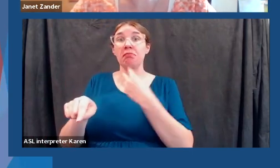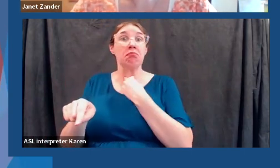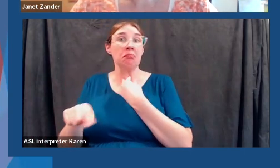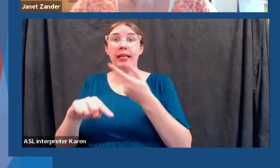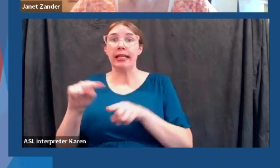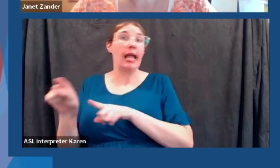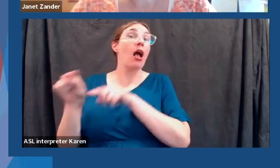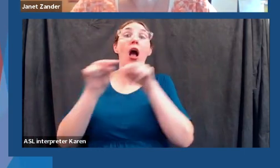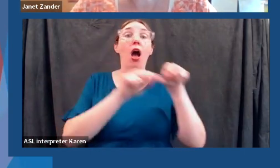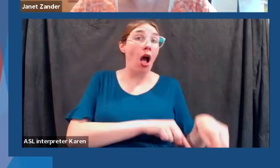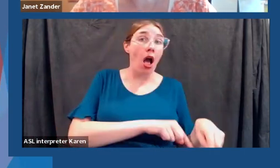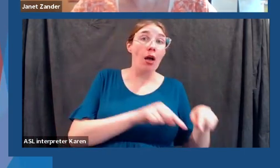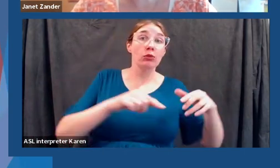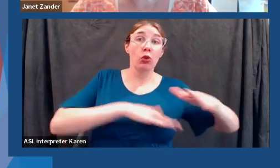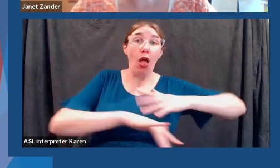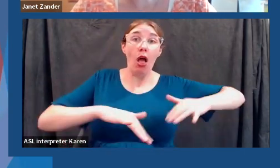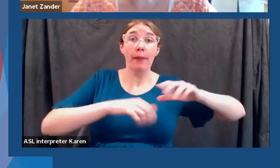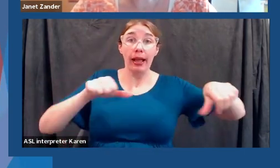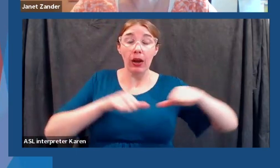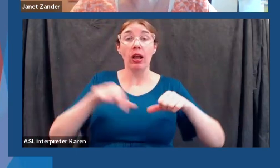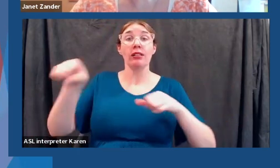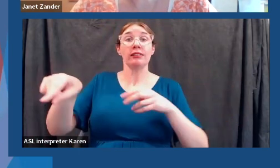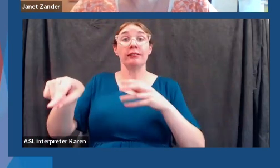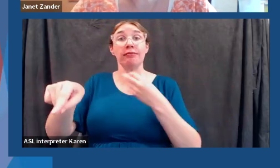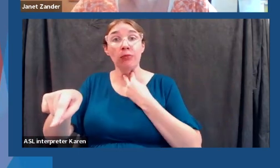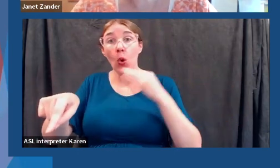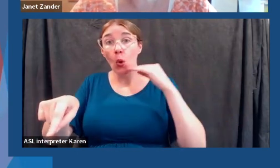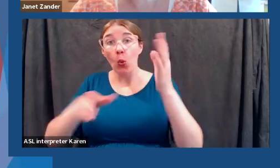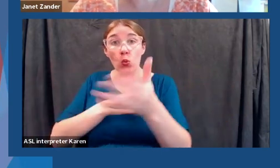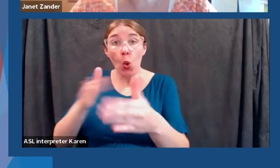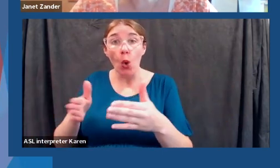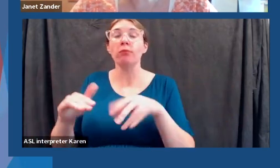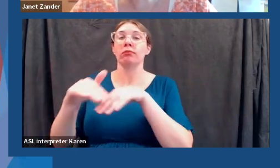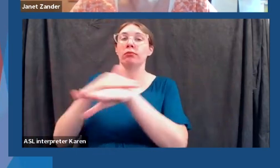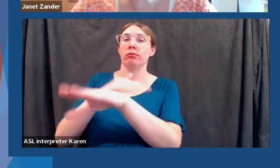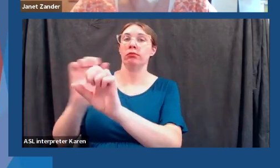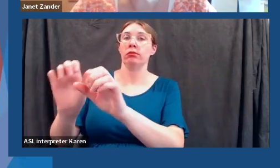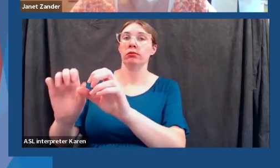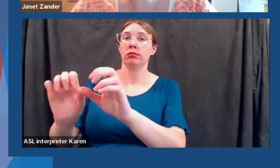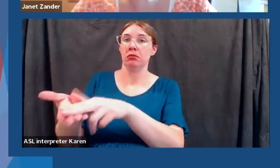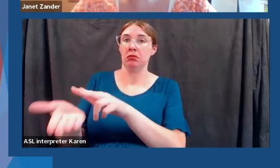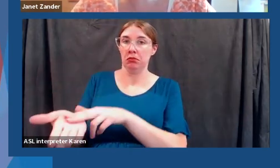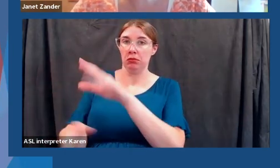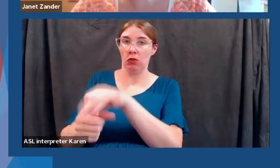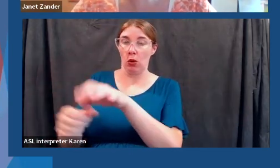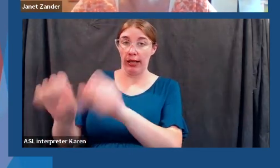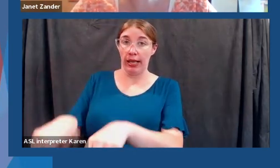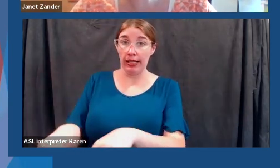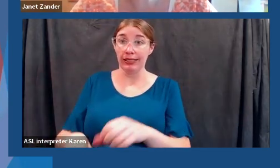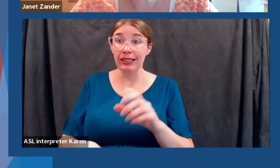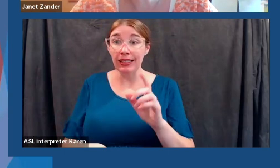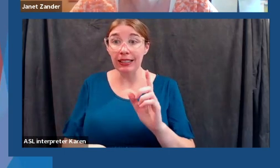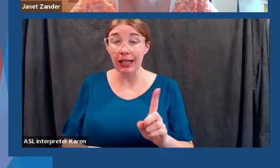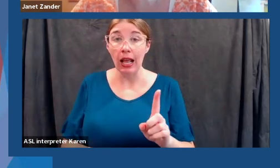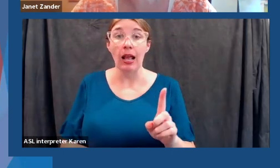voting. So ideally, they're making up to 2 visits. They cannot make any of those visits after the